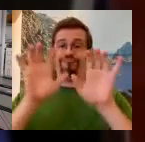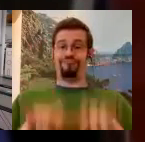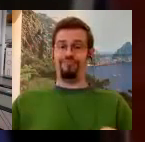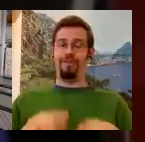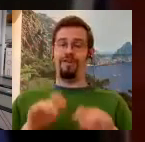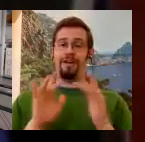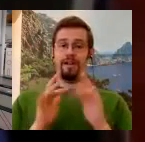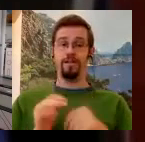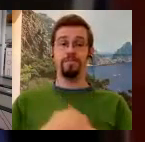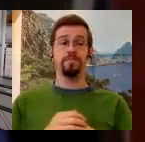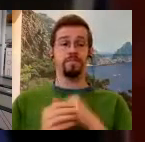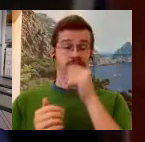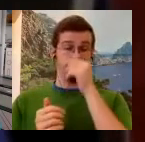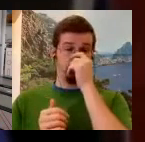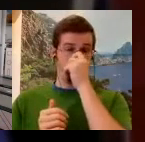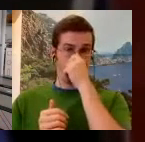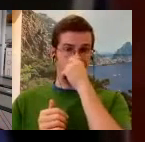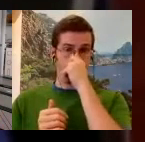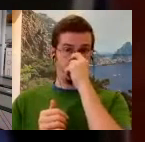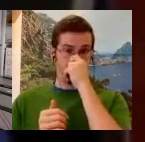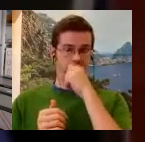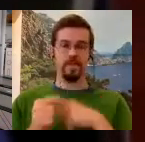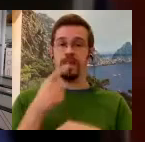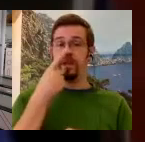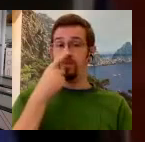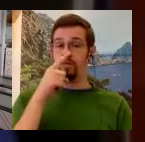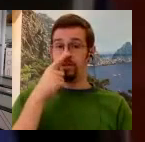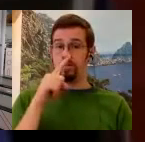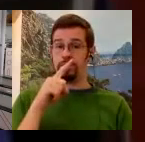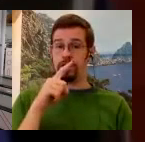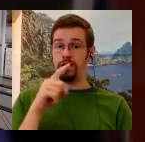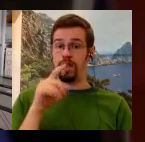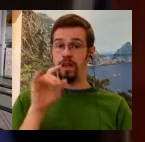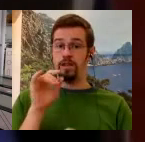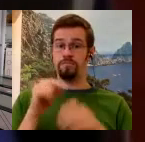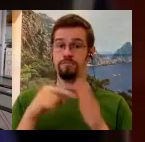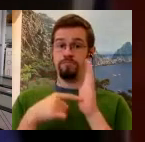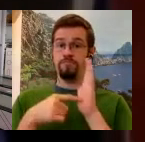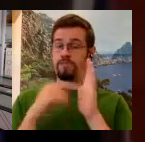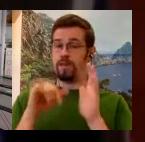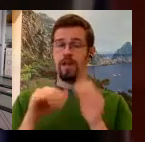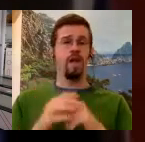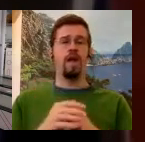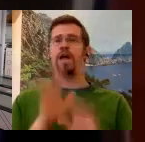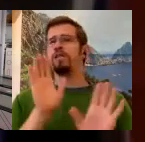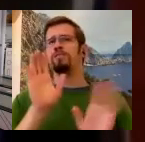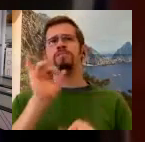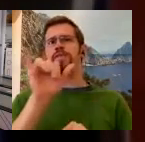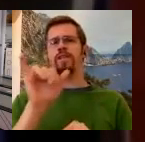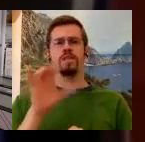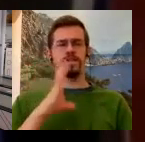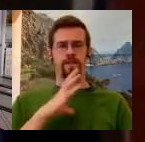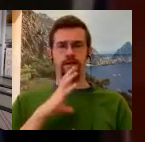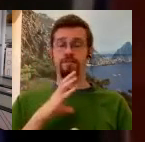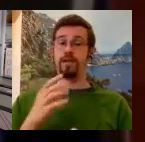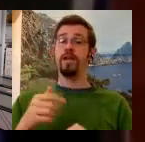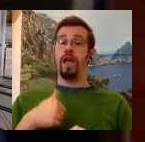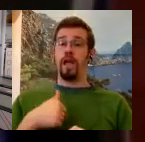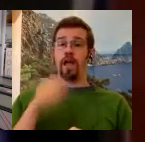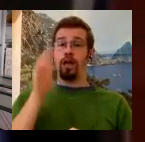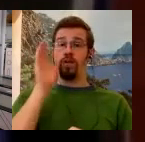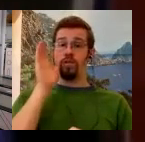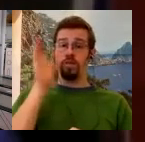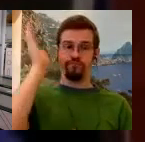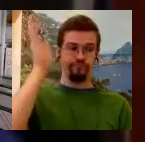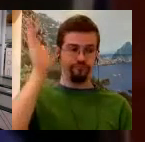We're a few minutes early, but I don't see how that's a problem. Oh, that's just fine. This is my presentation on the SignPuddle standard for SignWriting